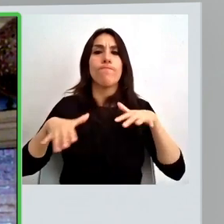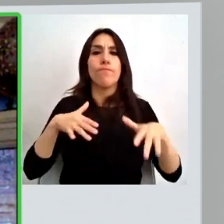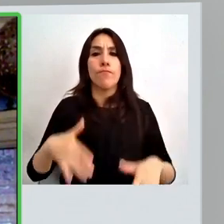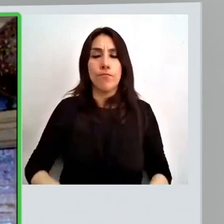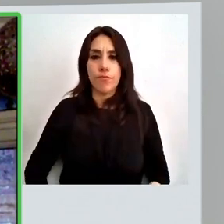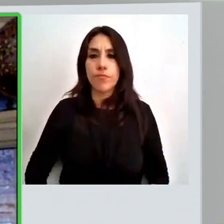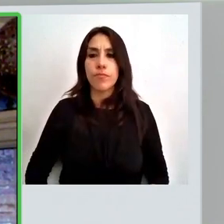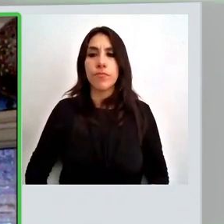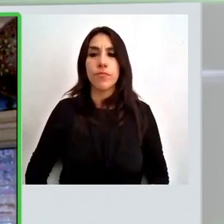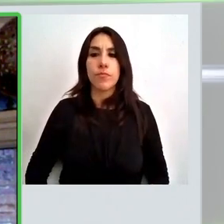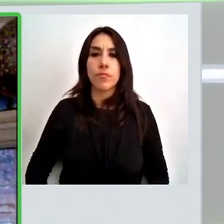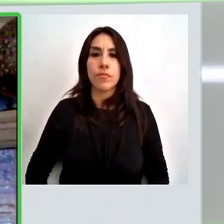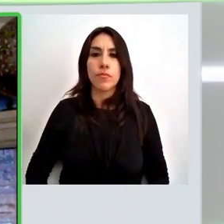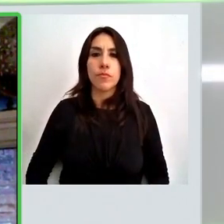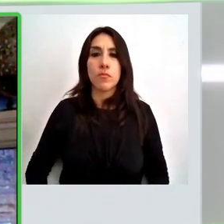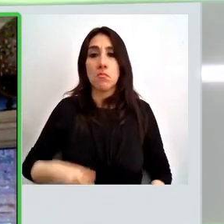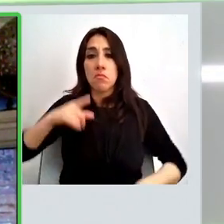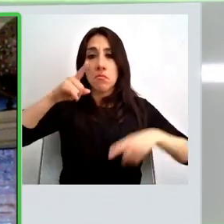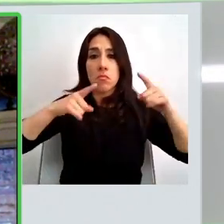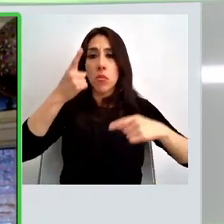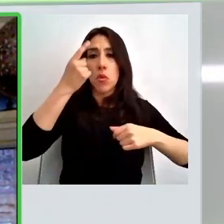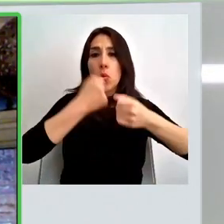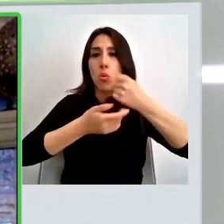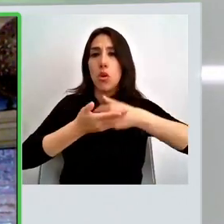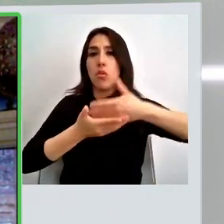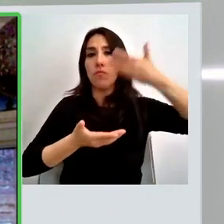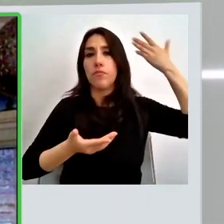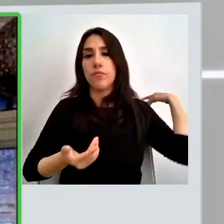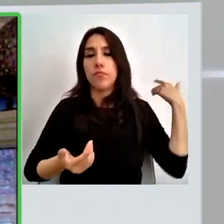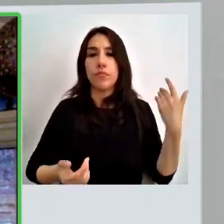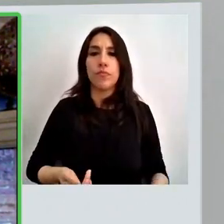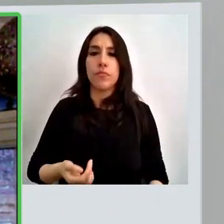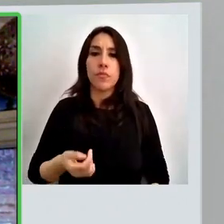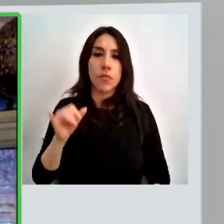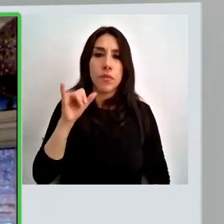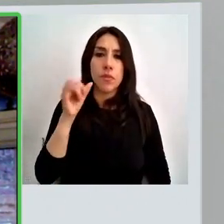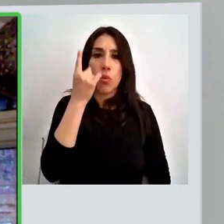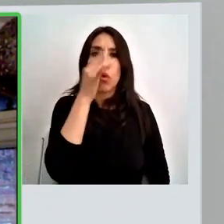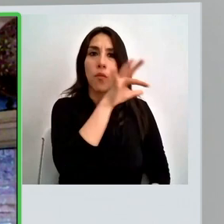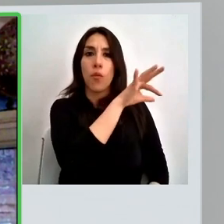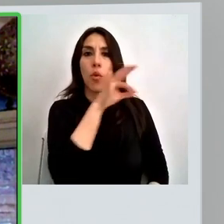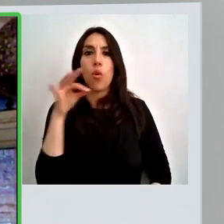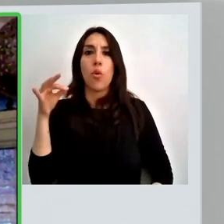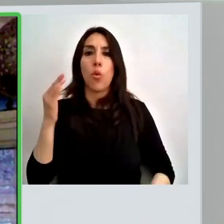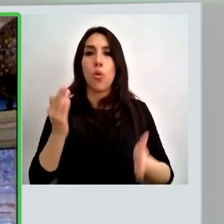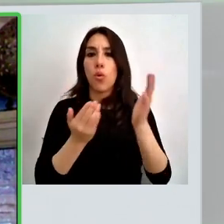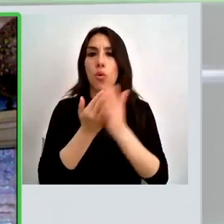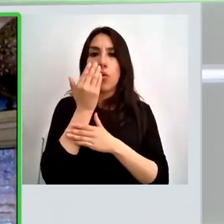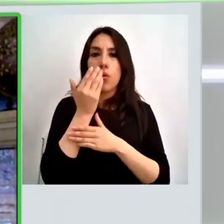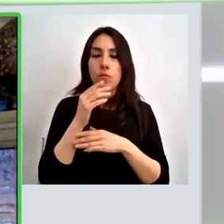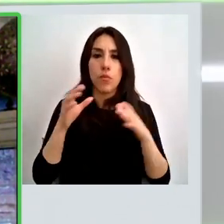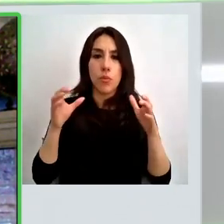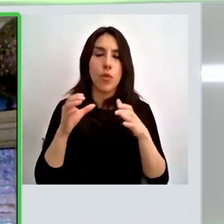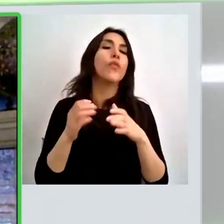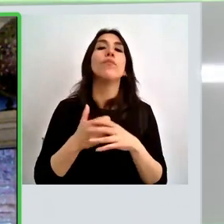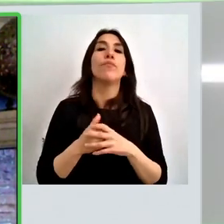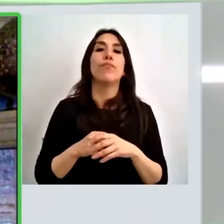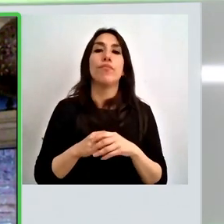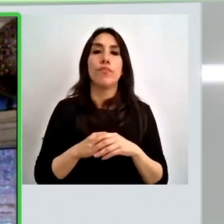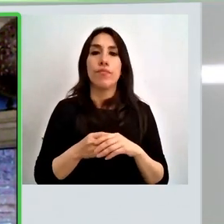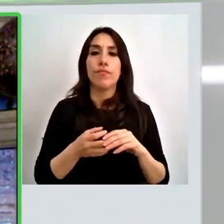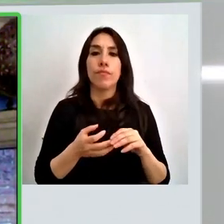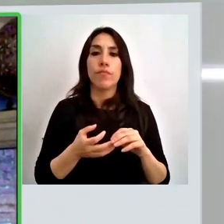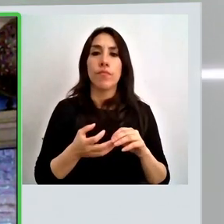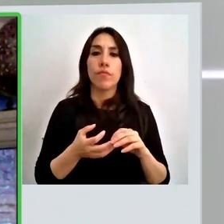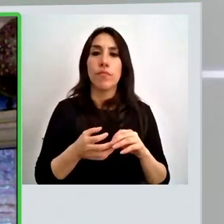to identify new talent. So in terms of public sector, has a huge, very powerful role in getting